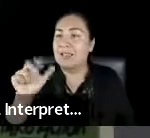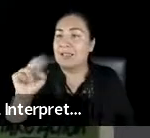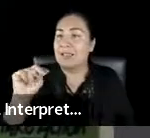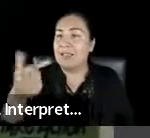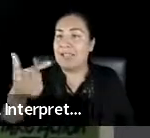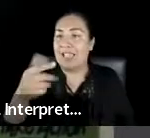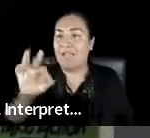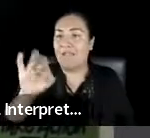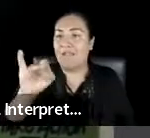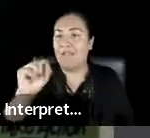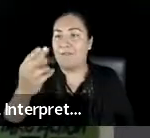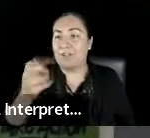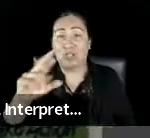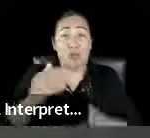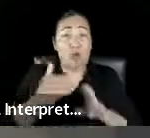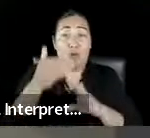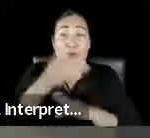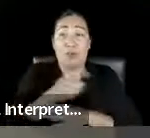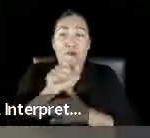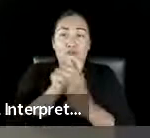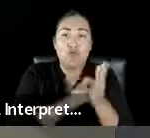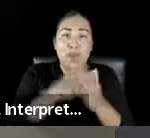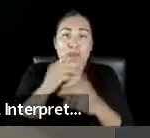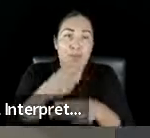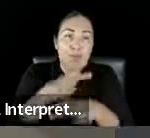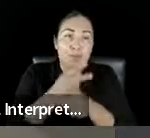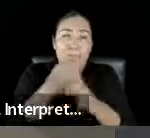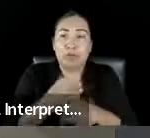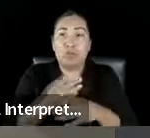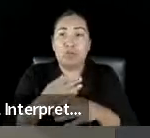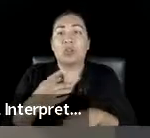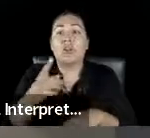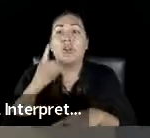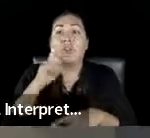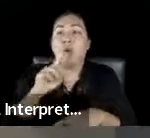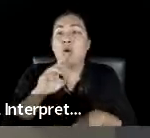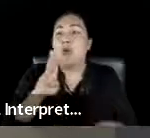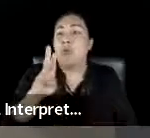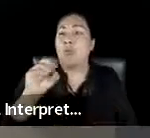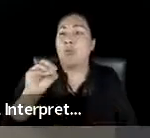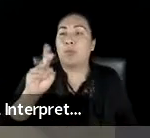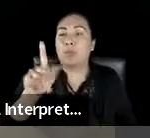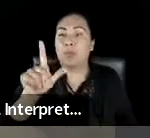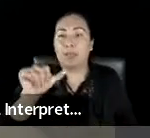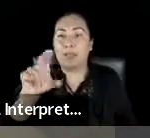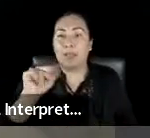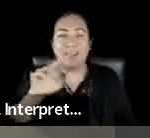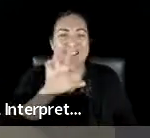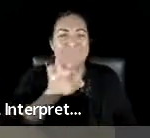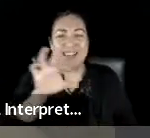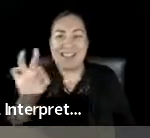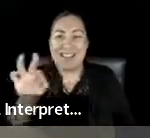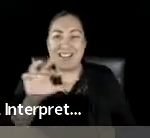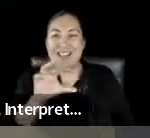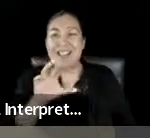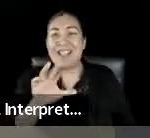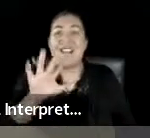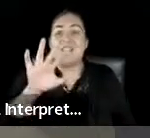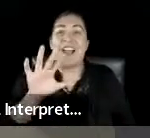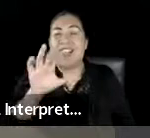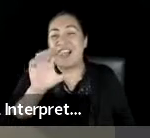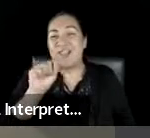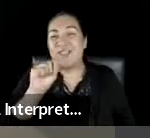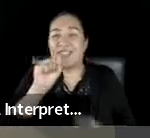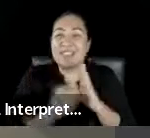was a writer and a producer for 3 seasons on Brooklyn Nine-Nine, 5 seasons of The Mindy Project, as well as a staff writer on the